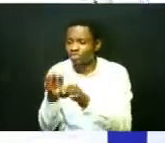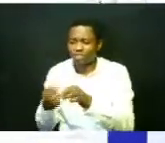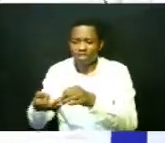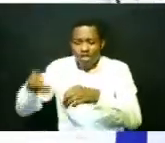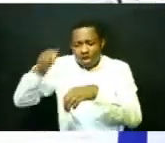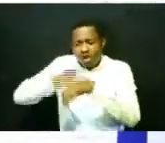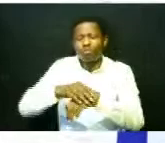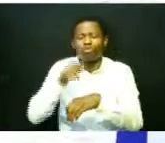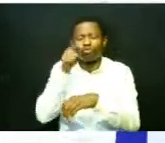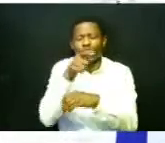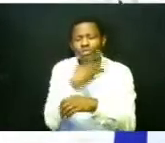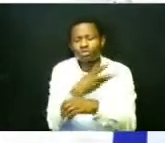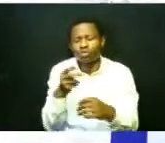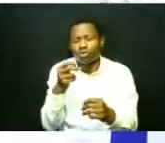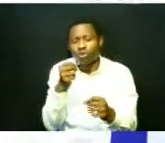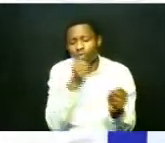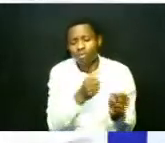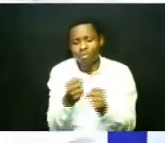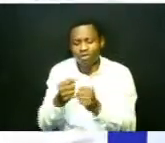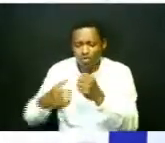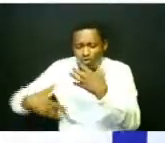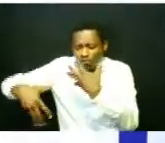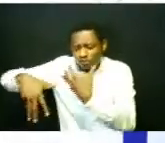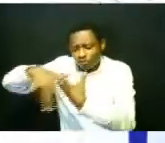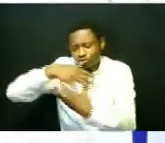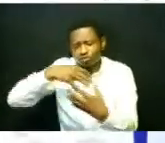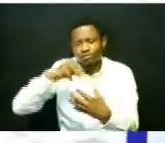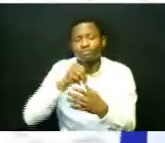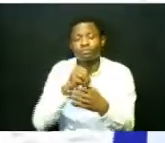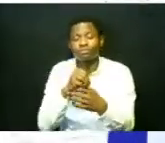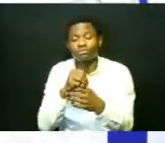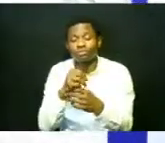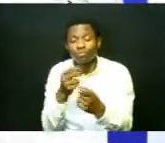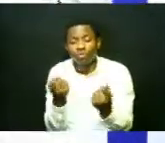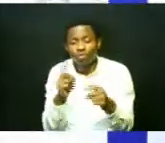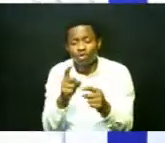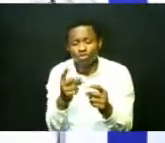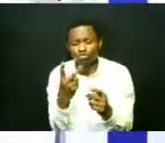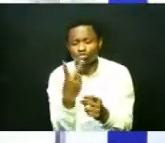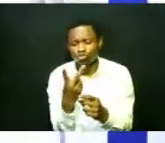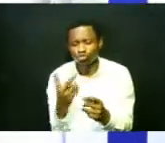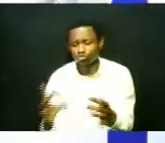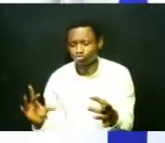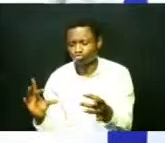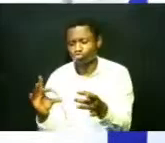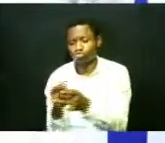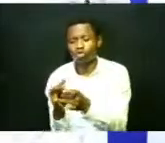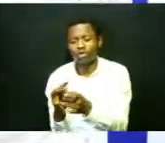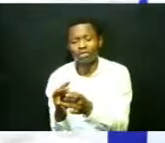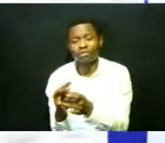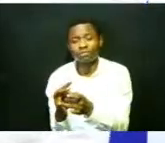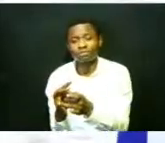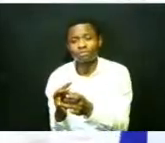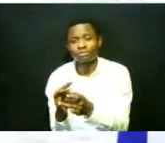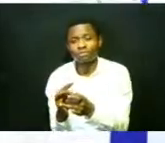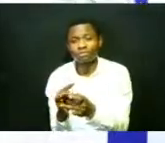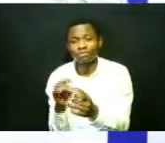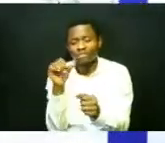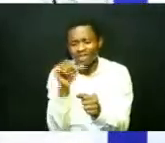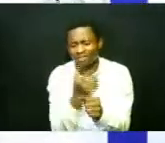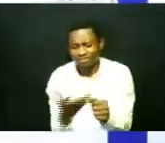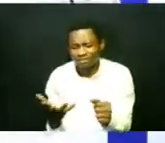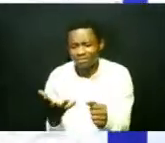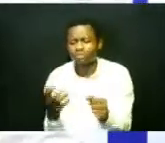High overshadows them. And when these two elements come together, everything